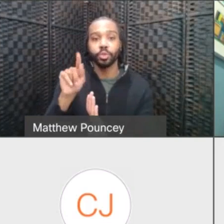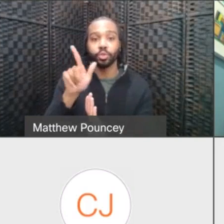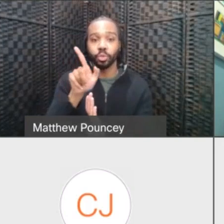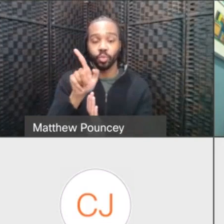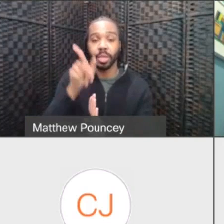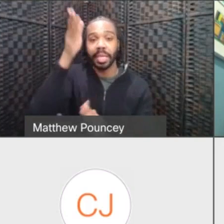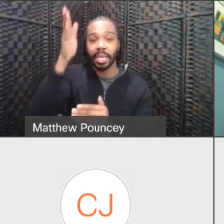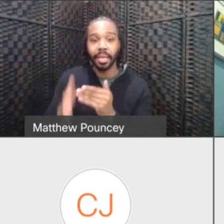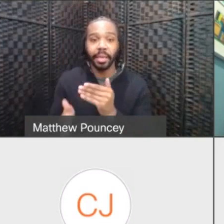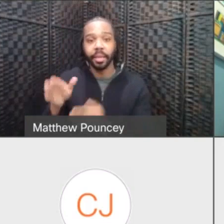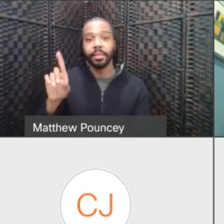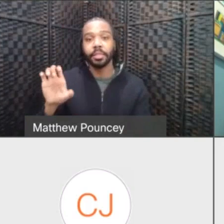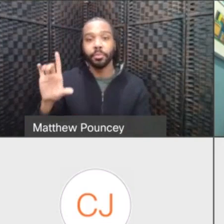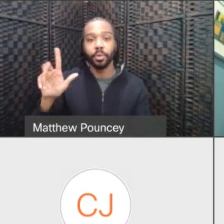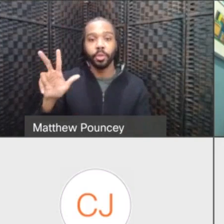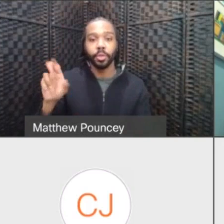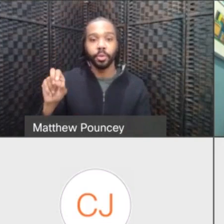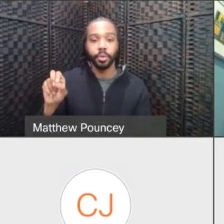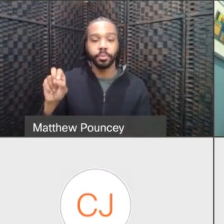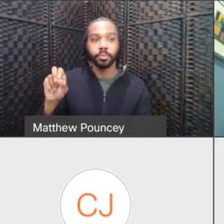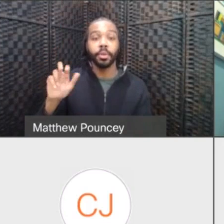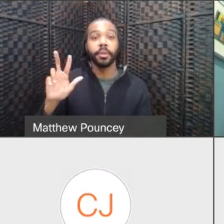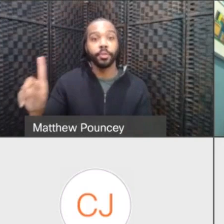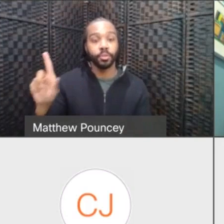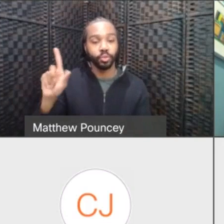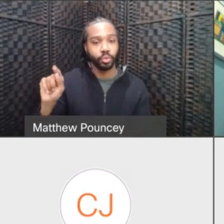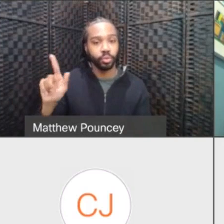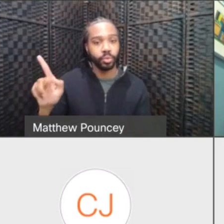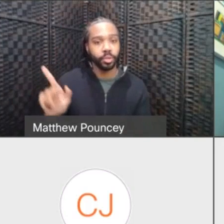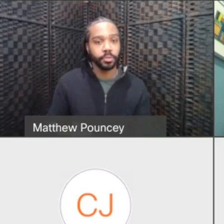December 31, 2021.